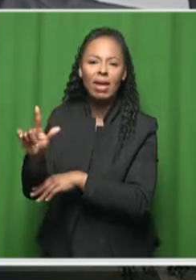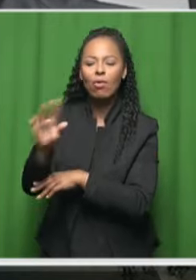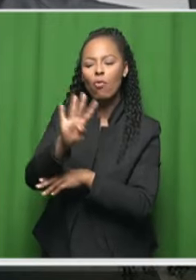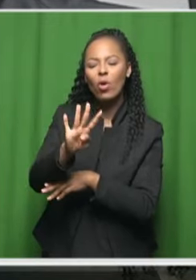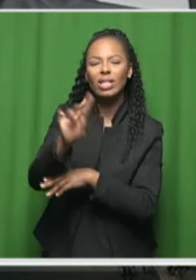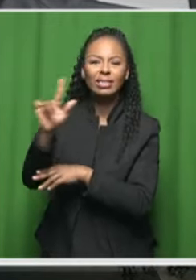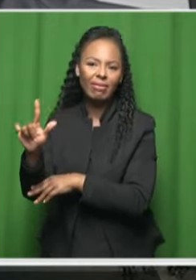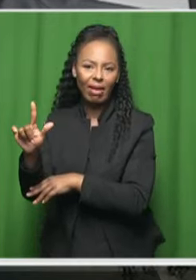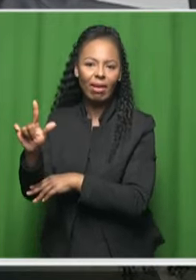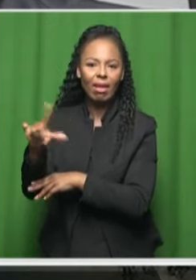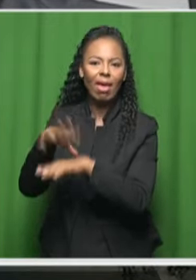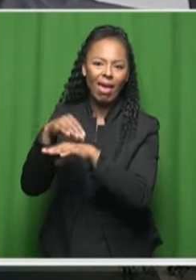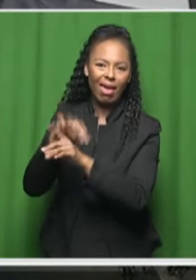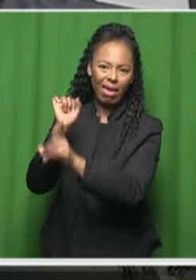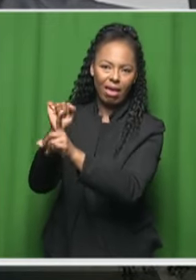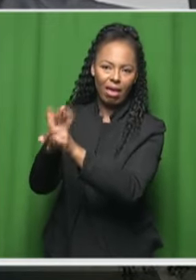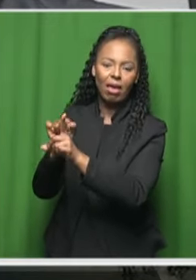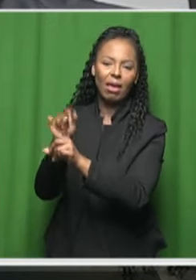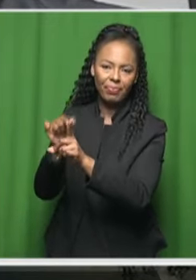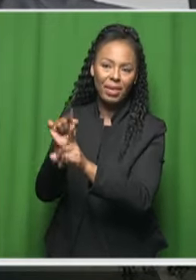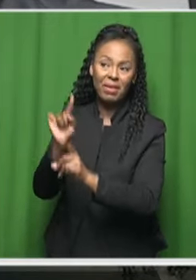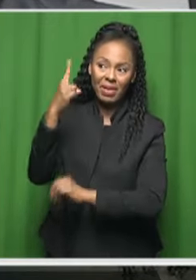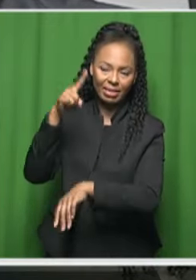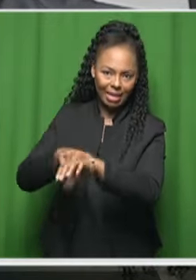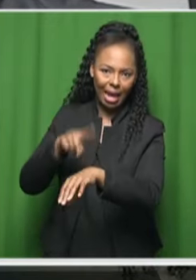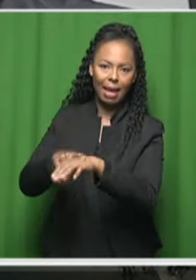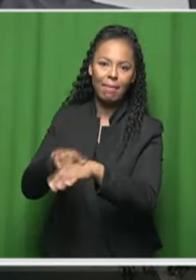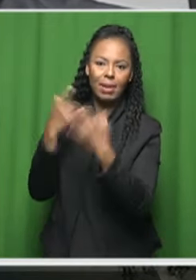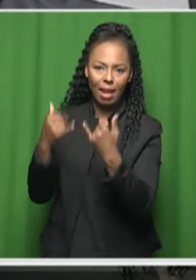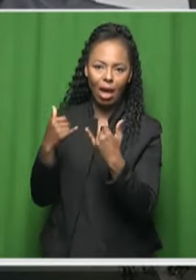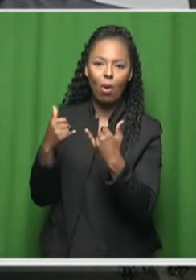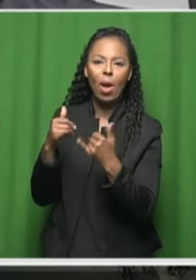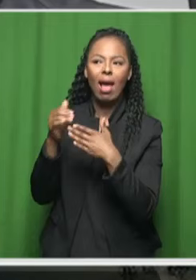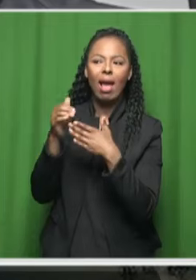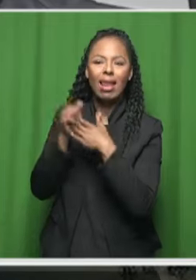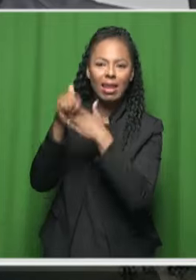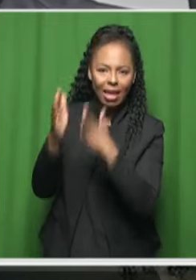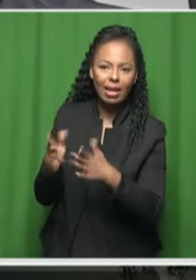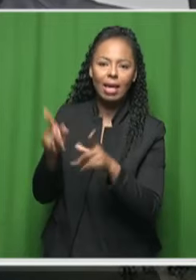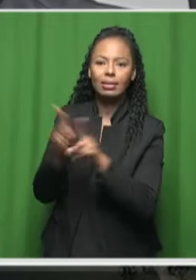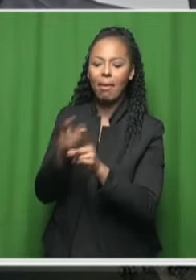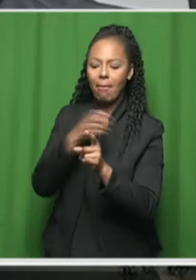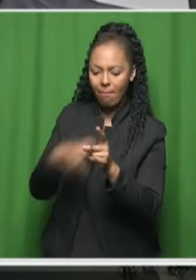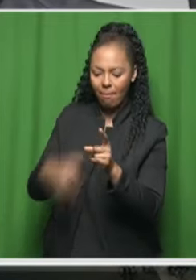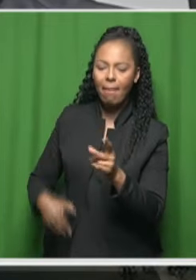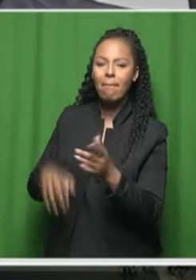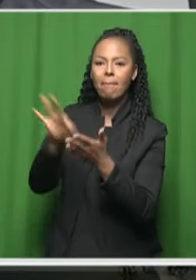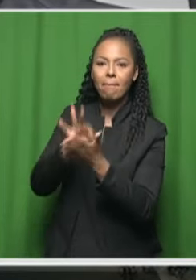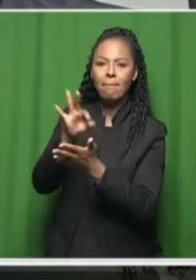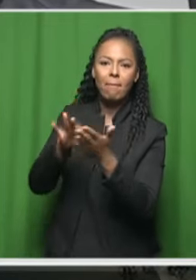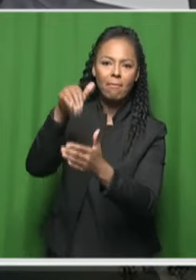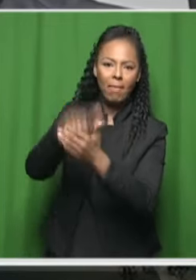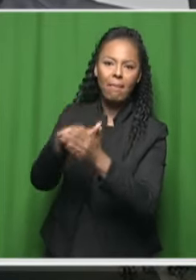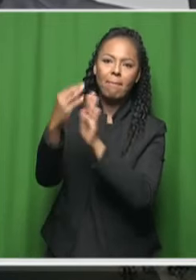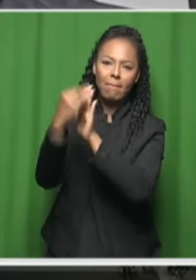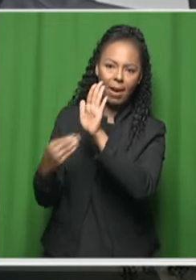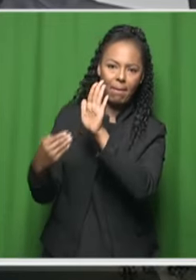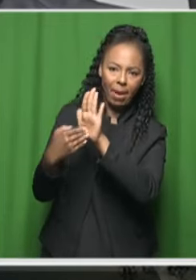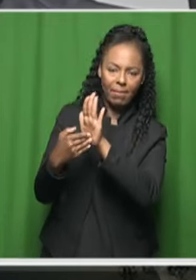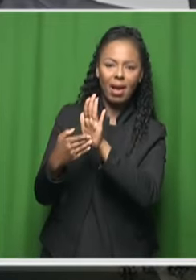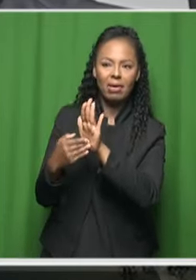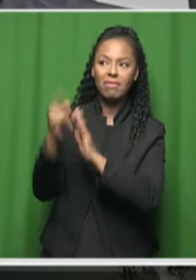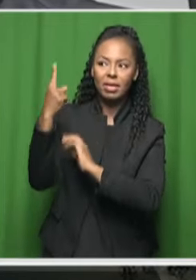is, of course, the first time that FRELIMO has fielded a candidate who was born after independence. But looking at those